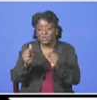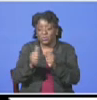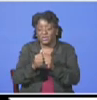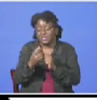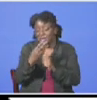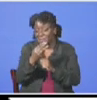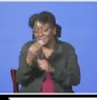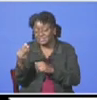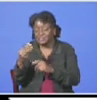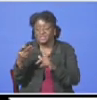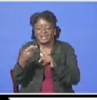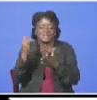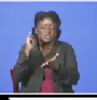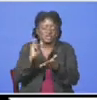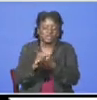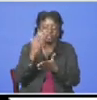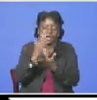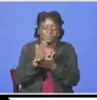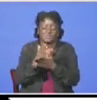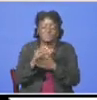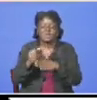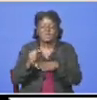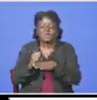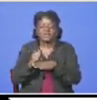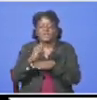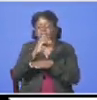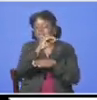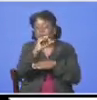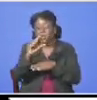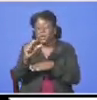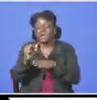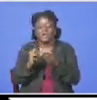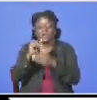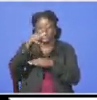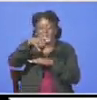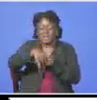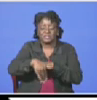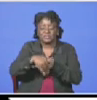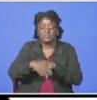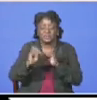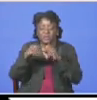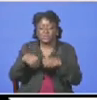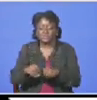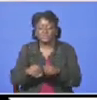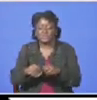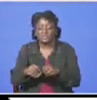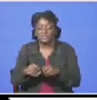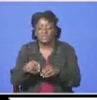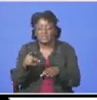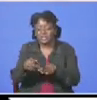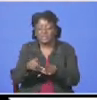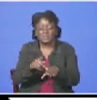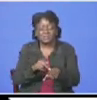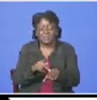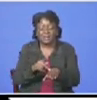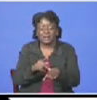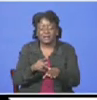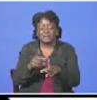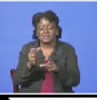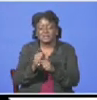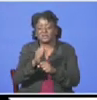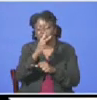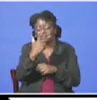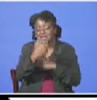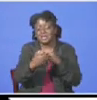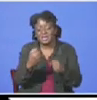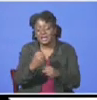feet through the quarry and then getting into the ocean. The pier recovery system, which took approximately 3 years and $11 million to build, does not